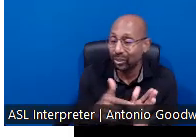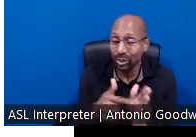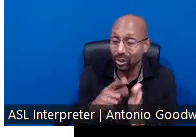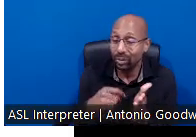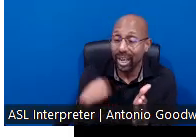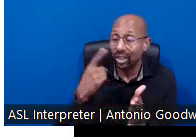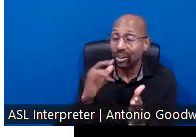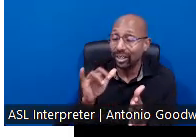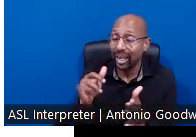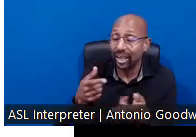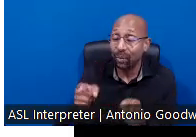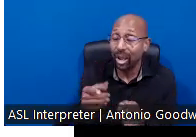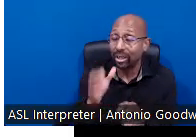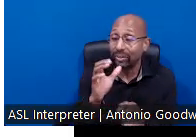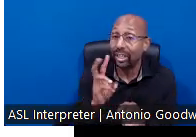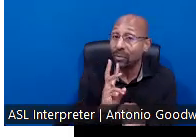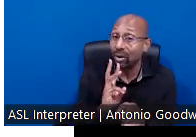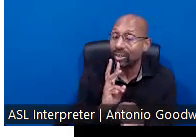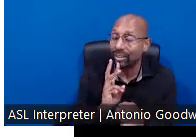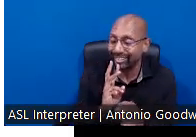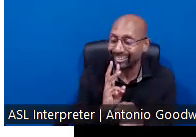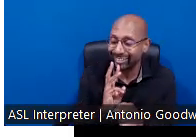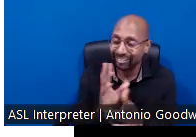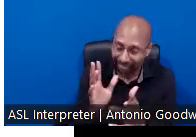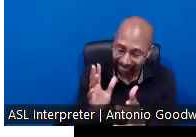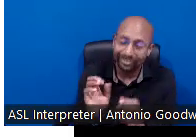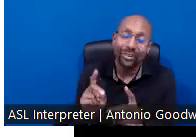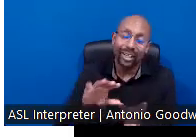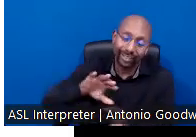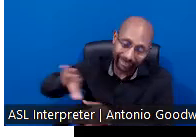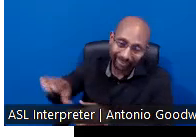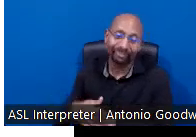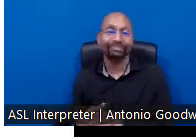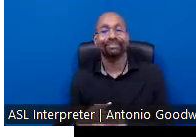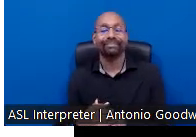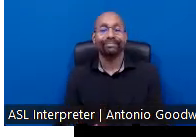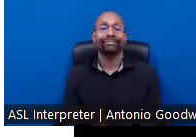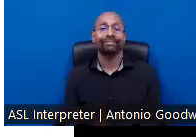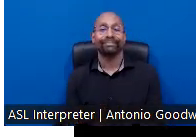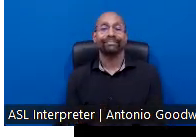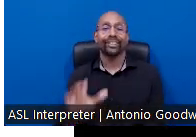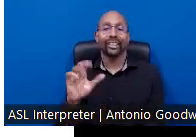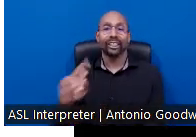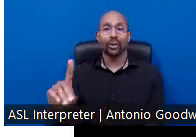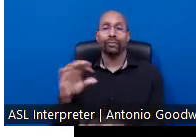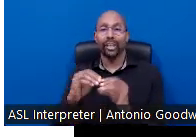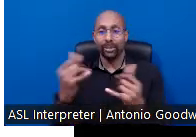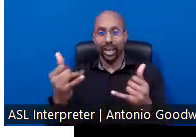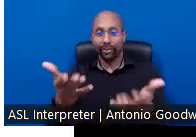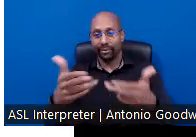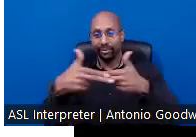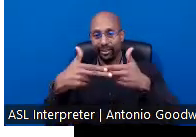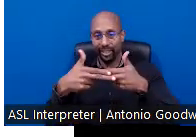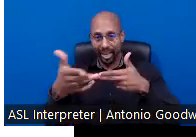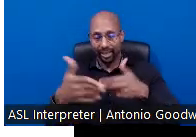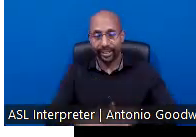water. All right, so talking about COVID, as we're still in this world,